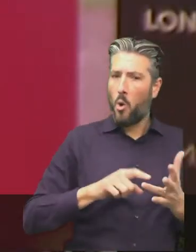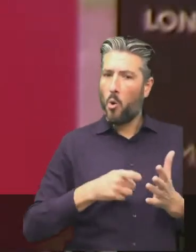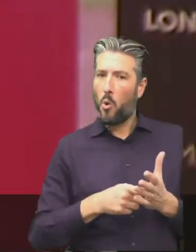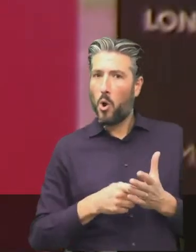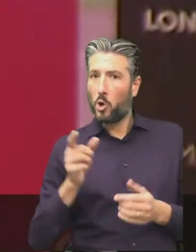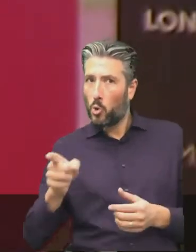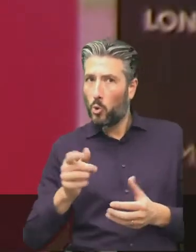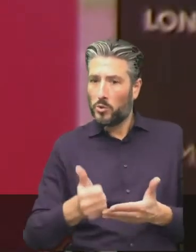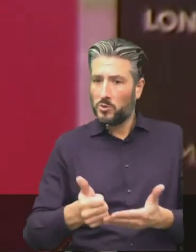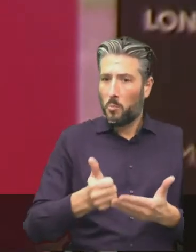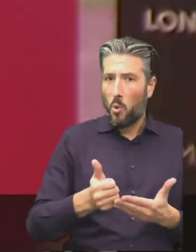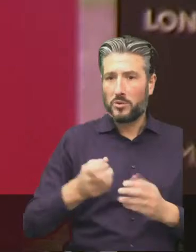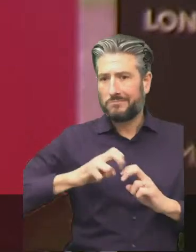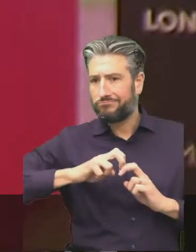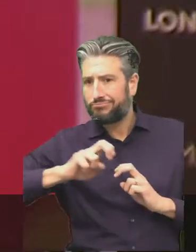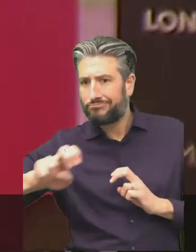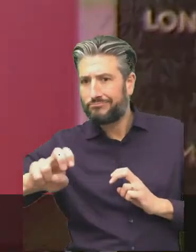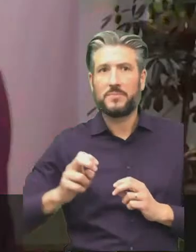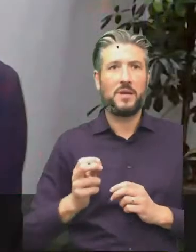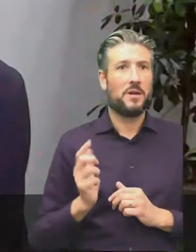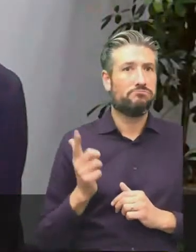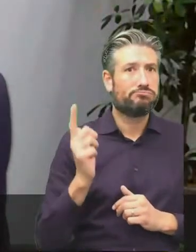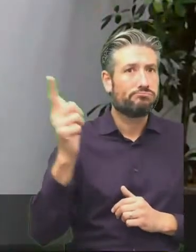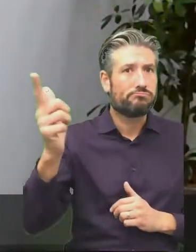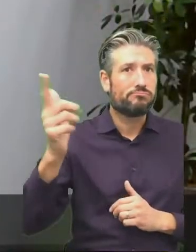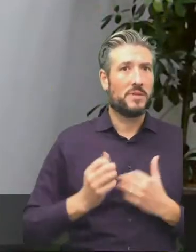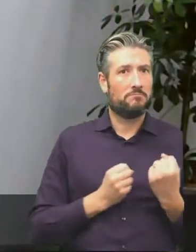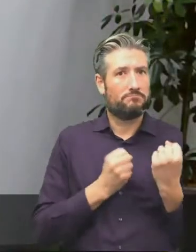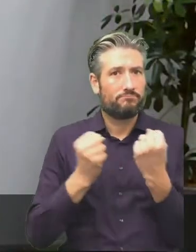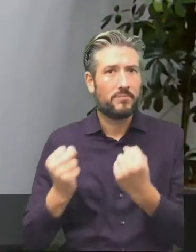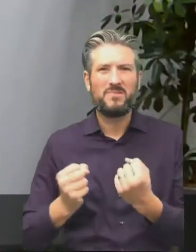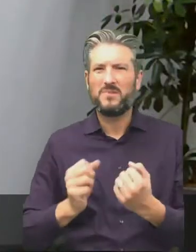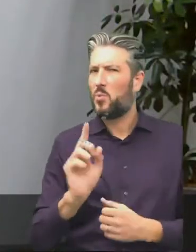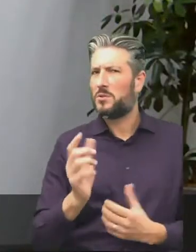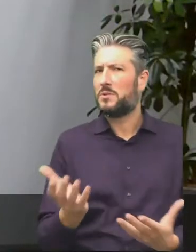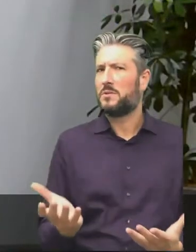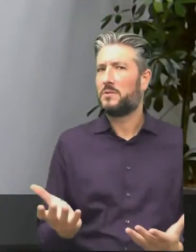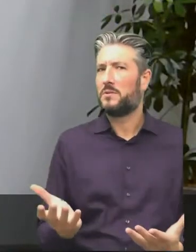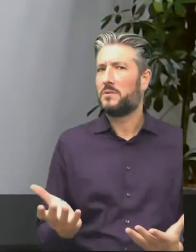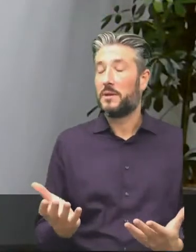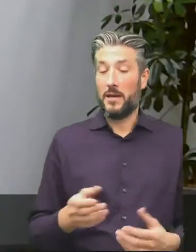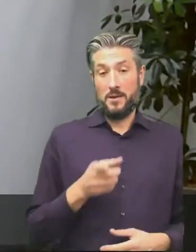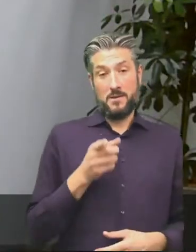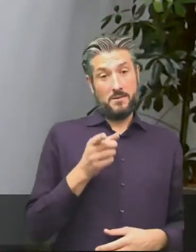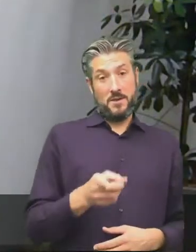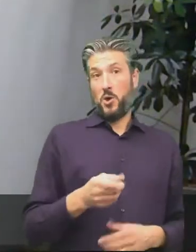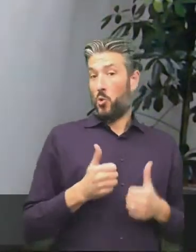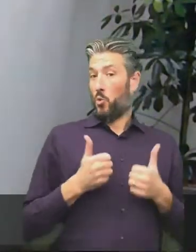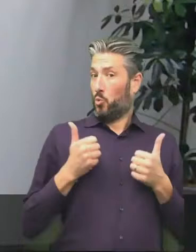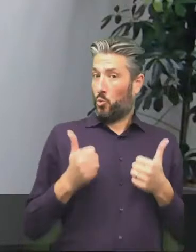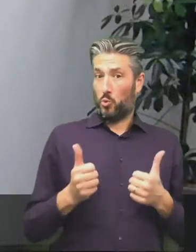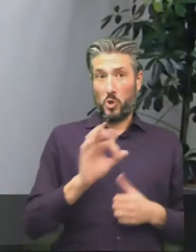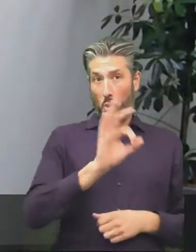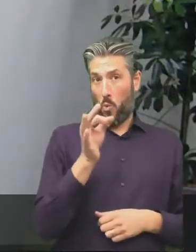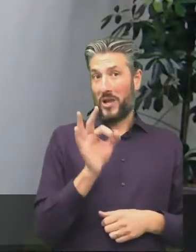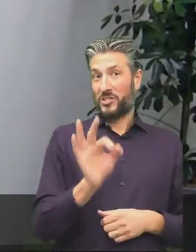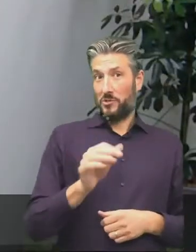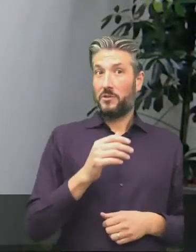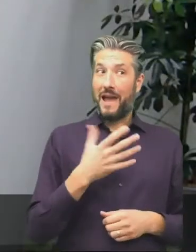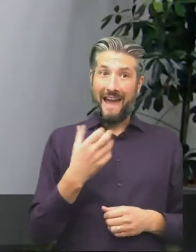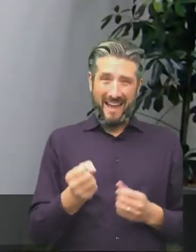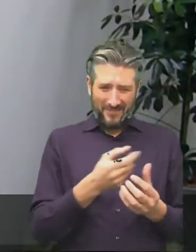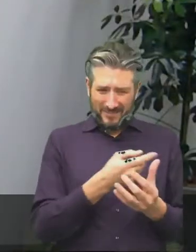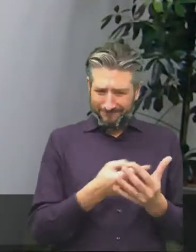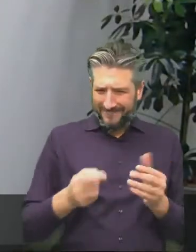Mr. Mayor. That's a cracking question, which has a number of issues, which I'll try and unpack as soon as I can, because otherwise the chair